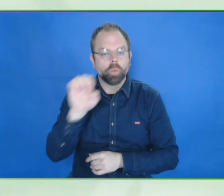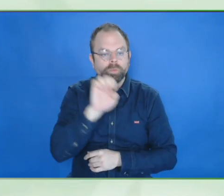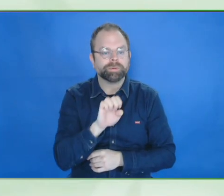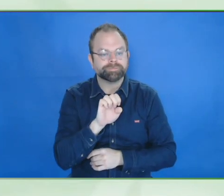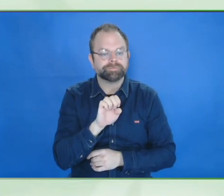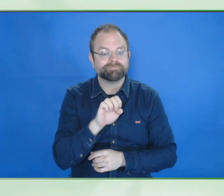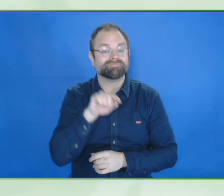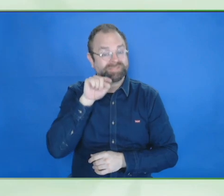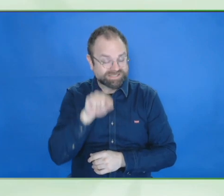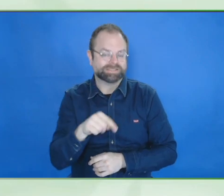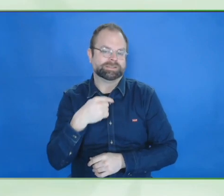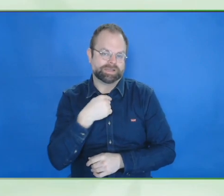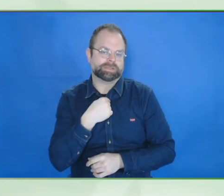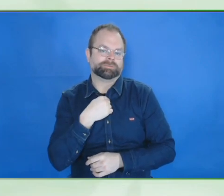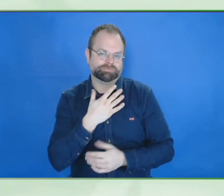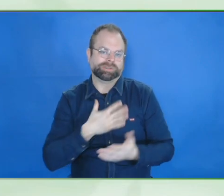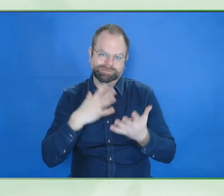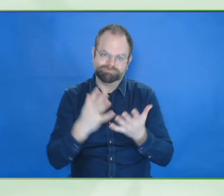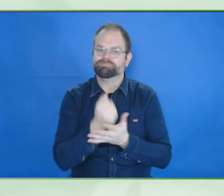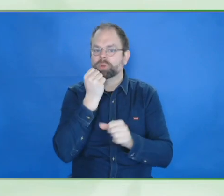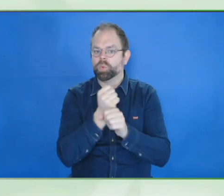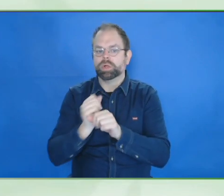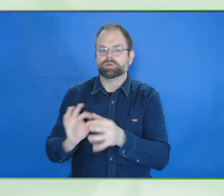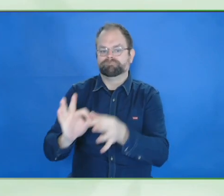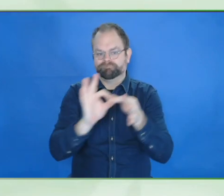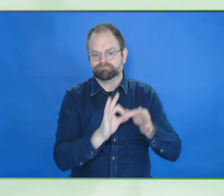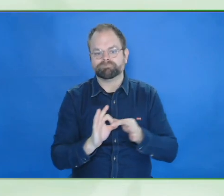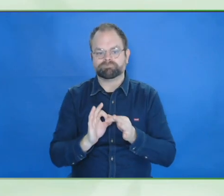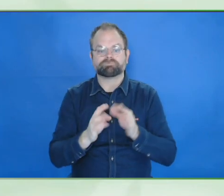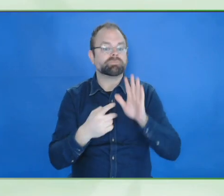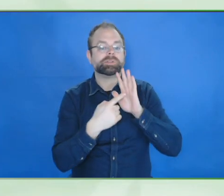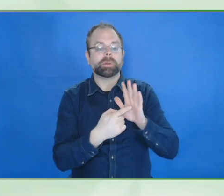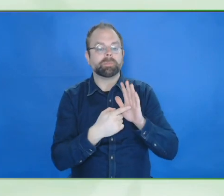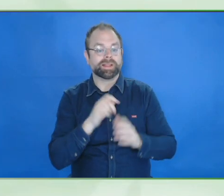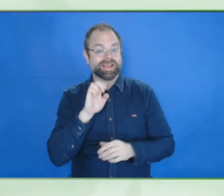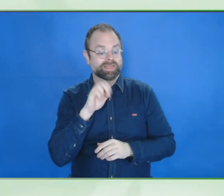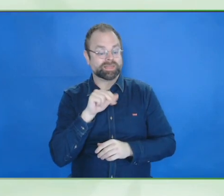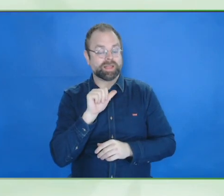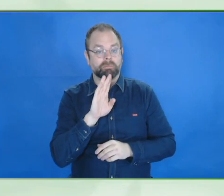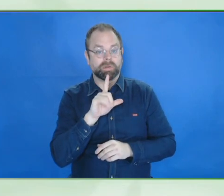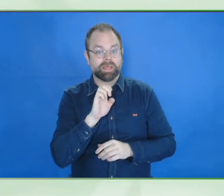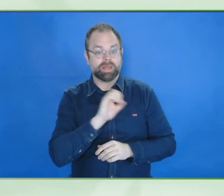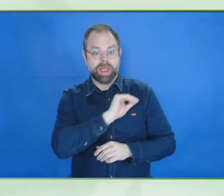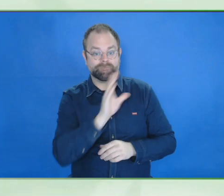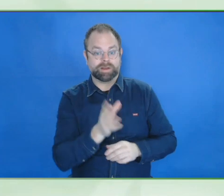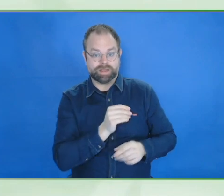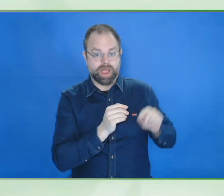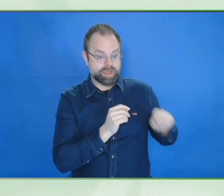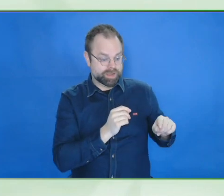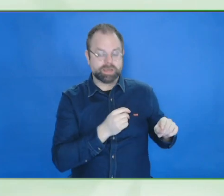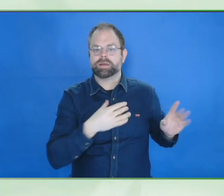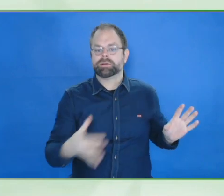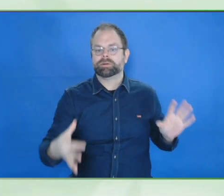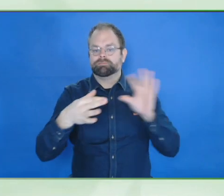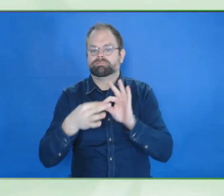India, AT4D, for example, Bernard Chiara. They're all collecting their ideas in